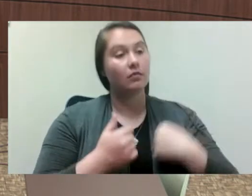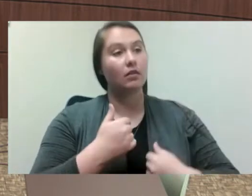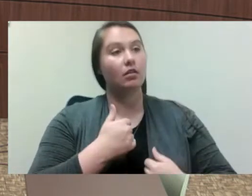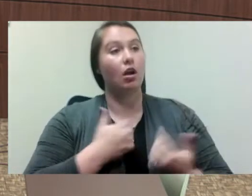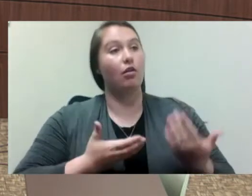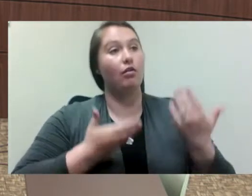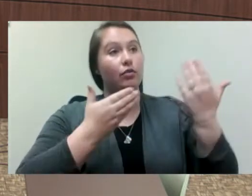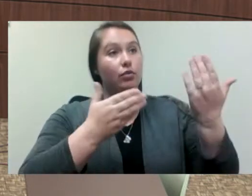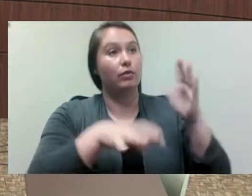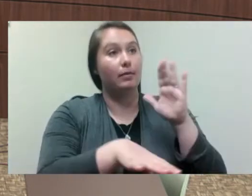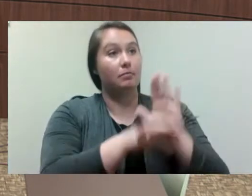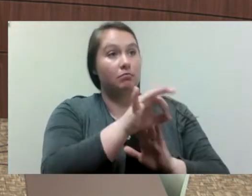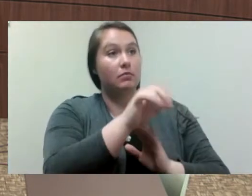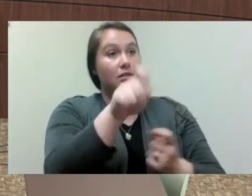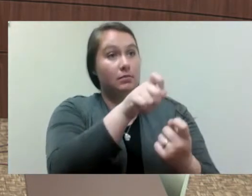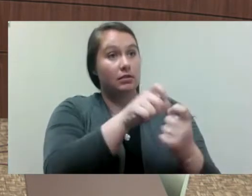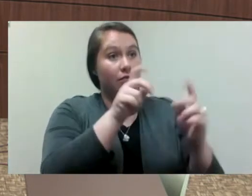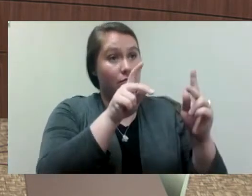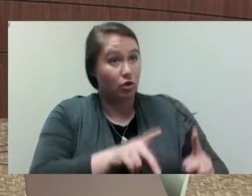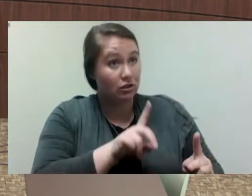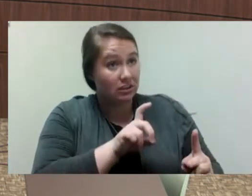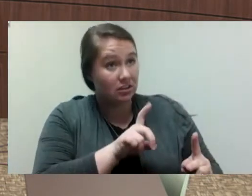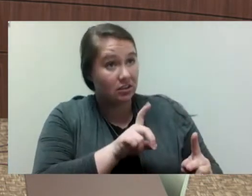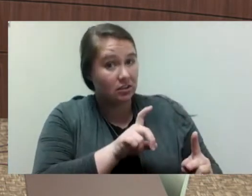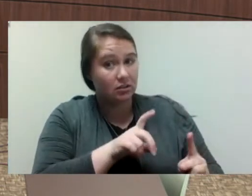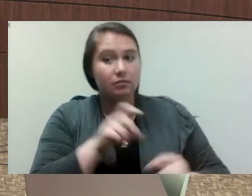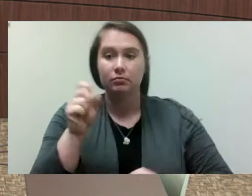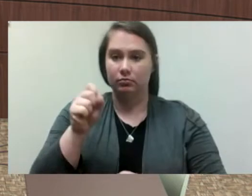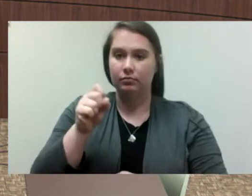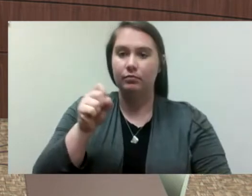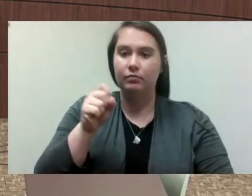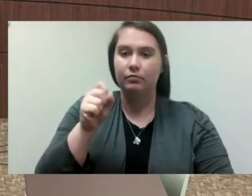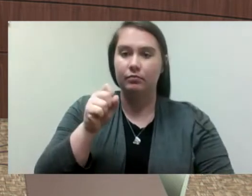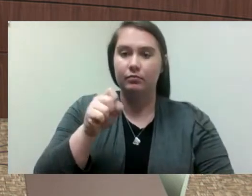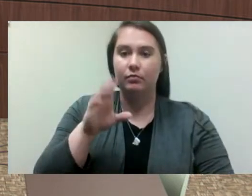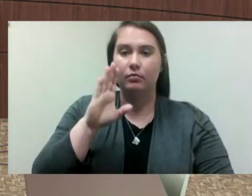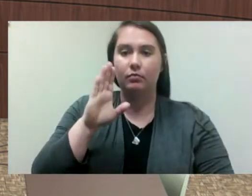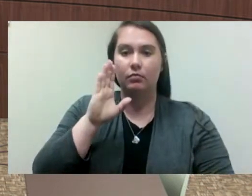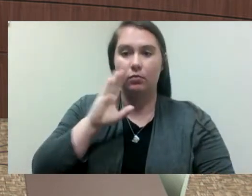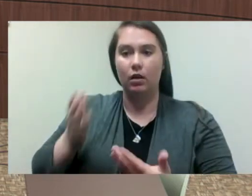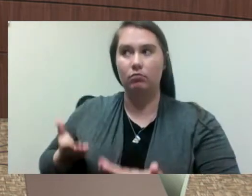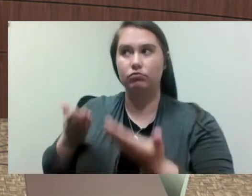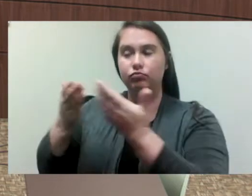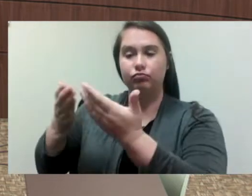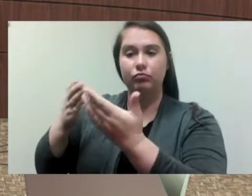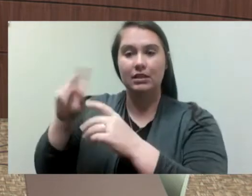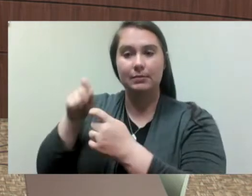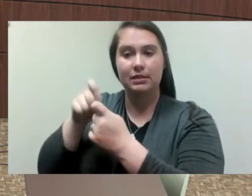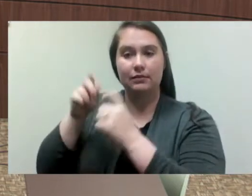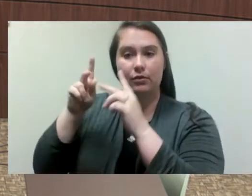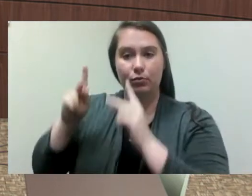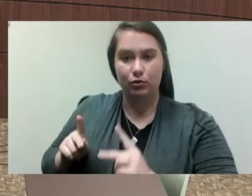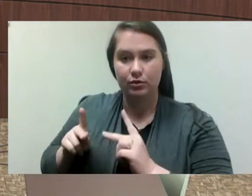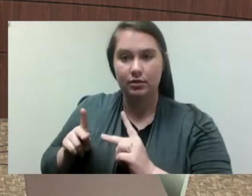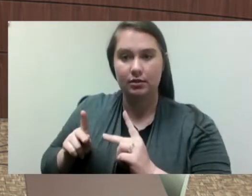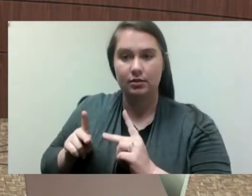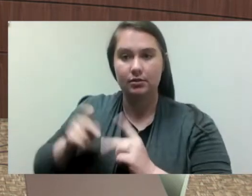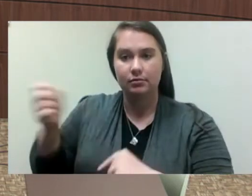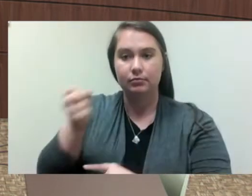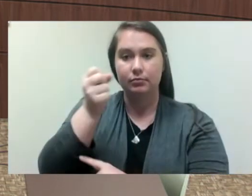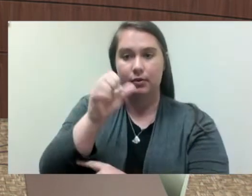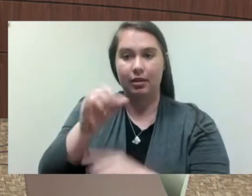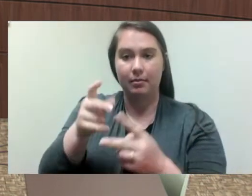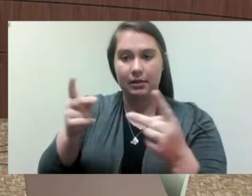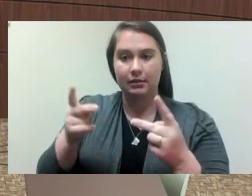select a certain candidate? Yes, I would make a motion to appoint a certain person.